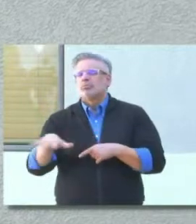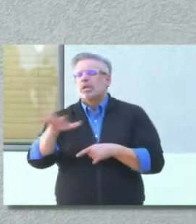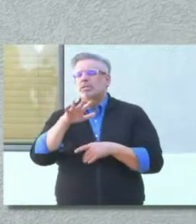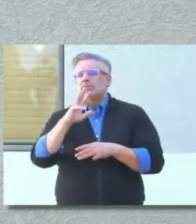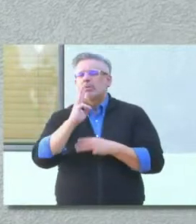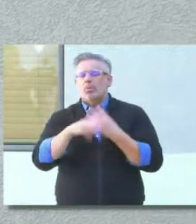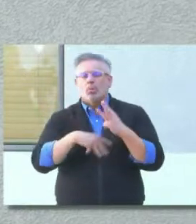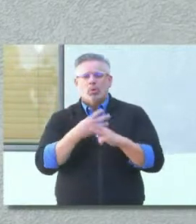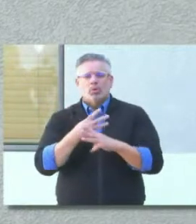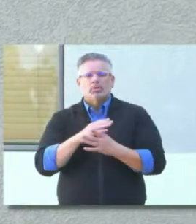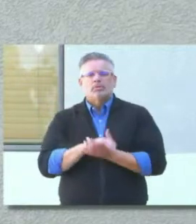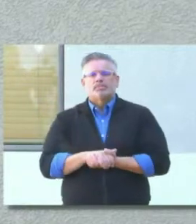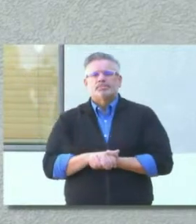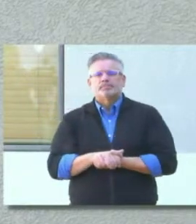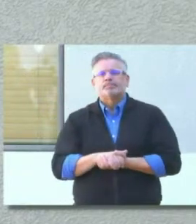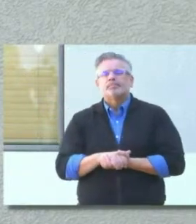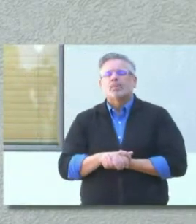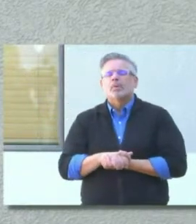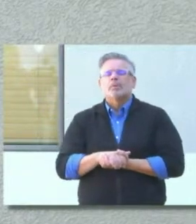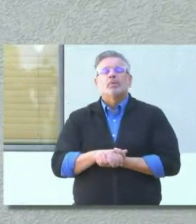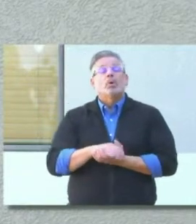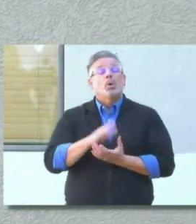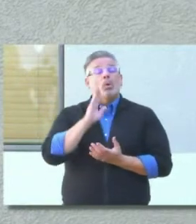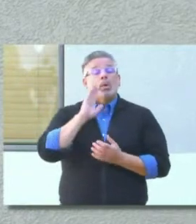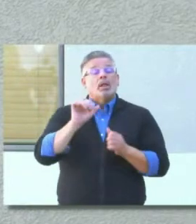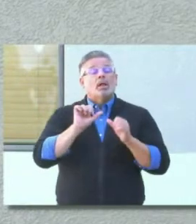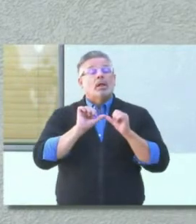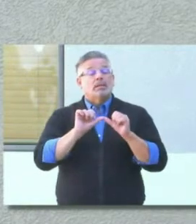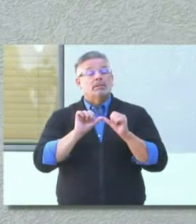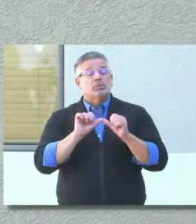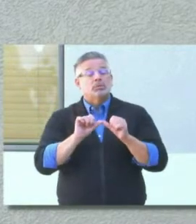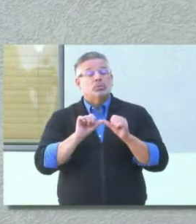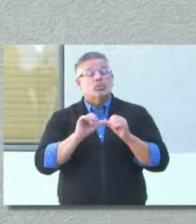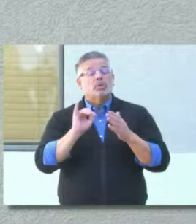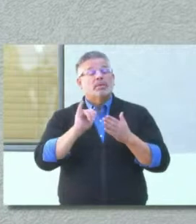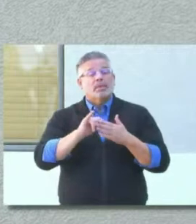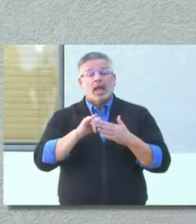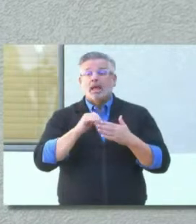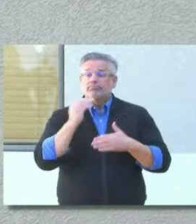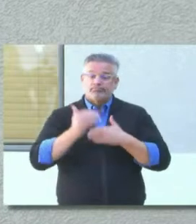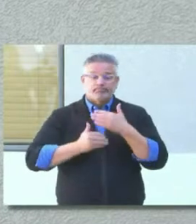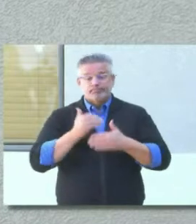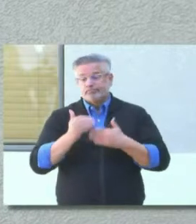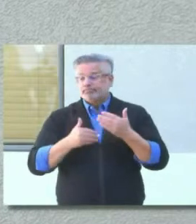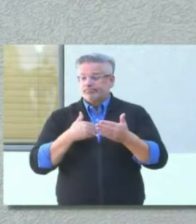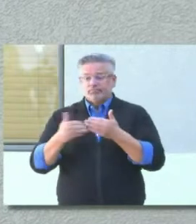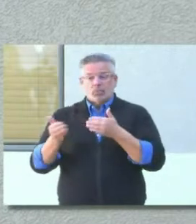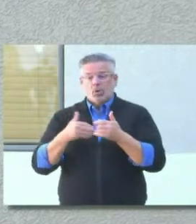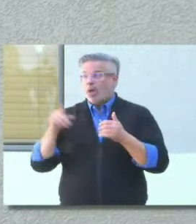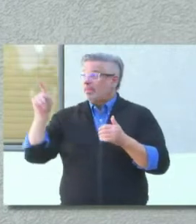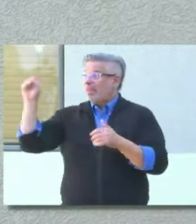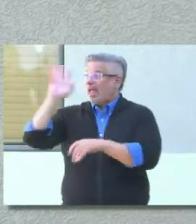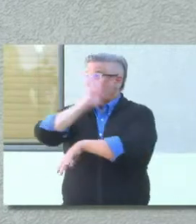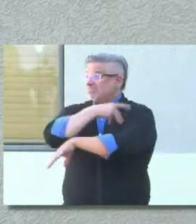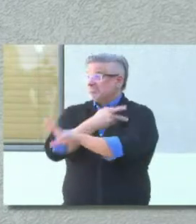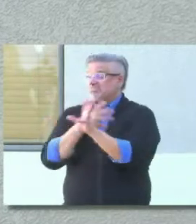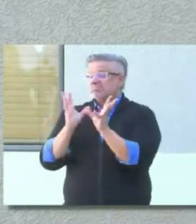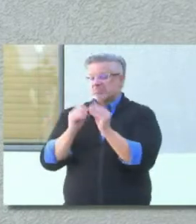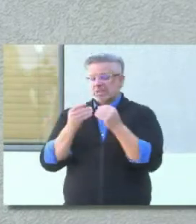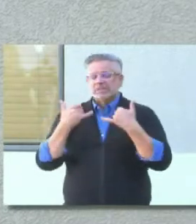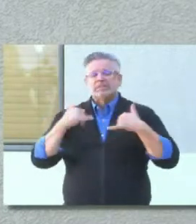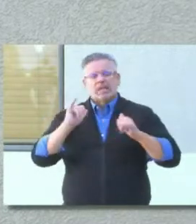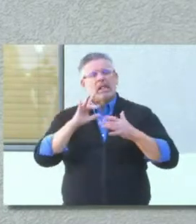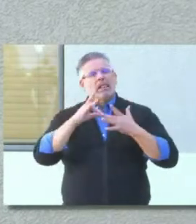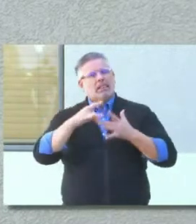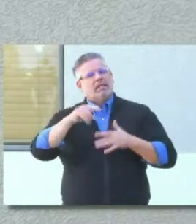world. So we will continue in that pace, regardless of this conference, to continue to lead